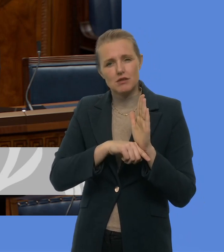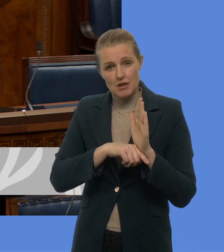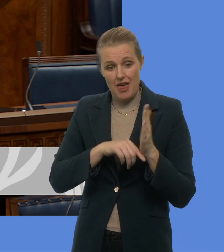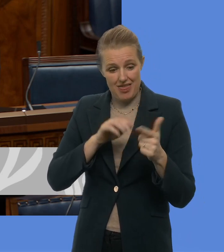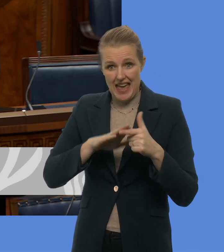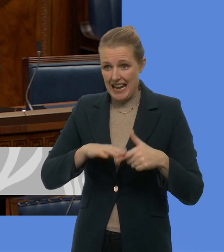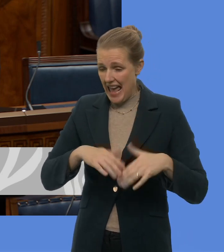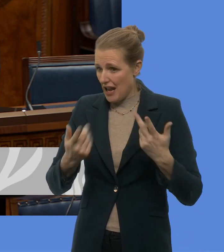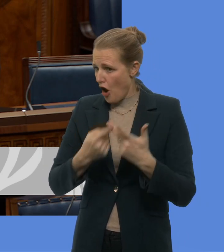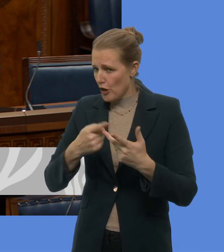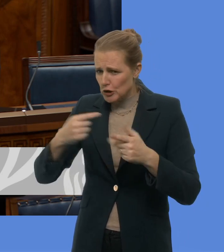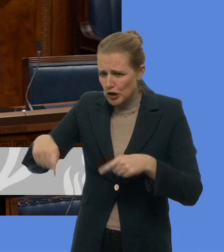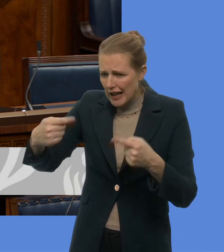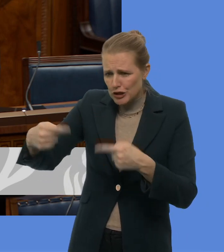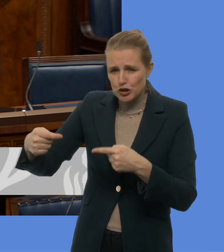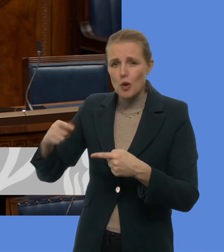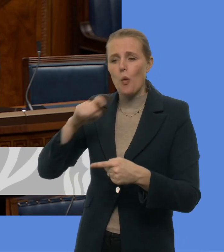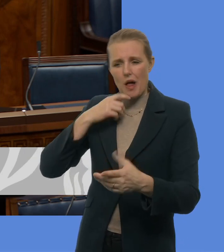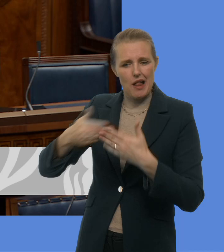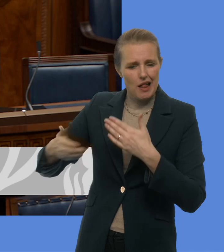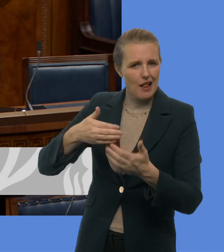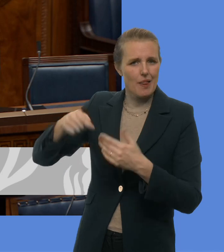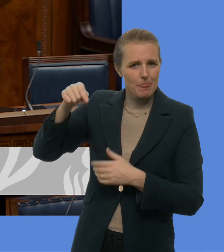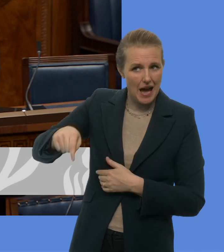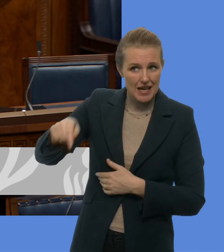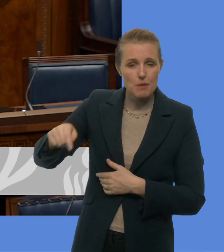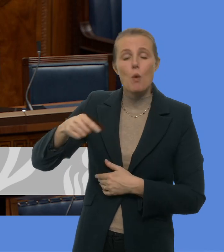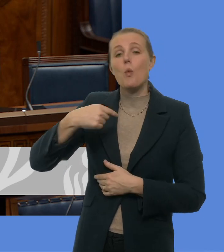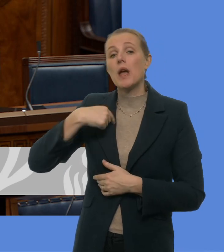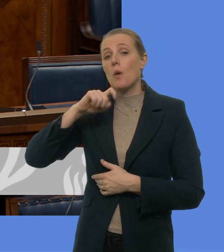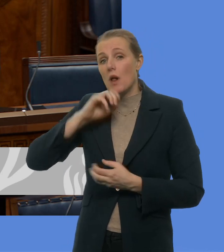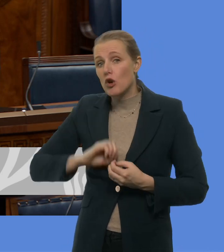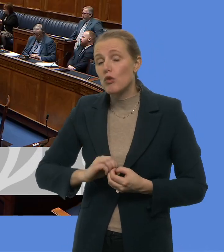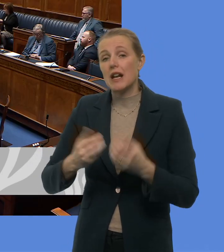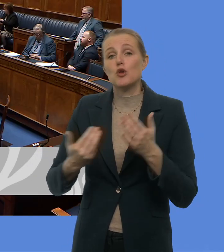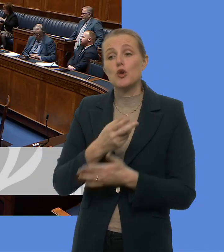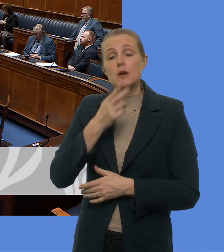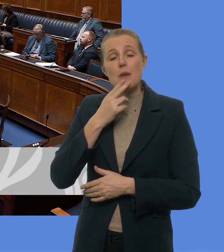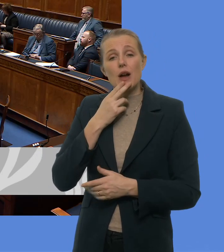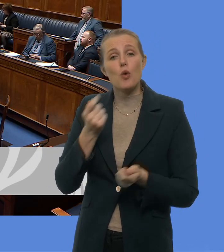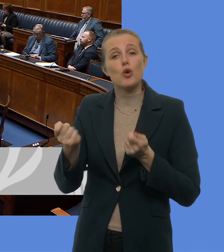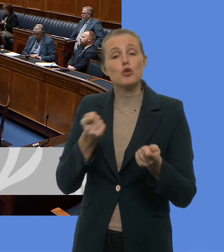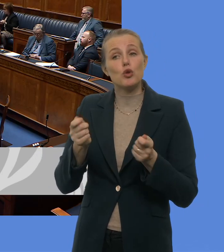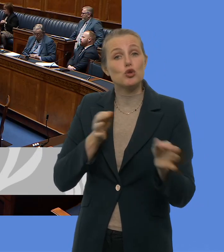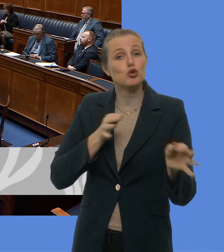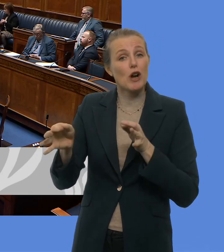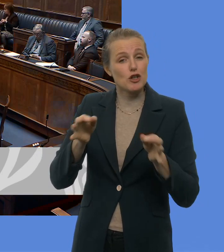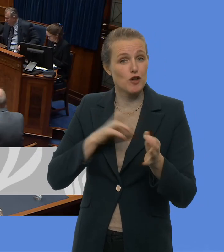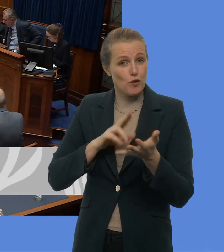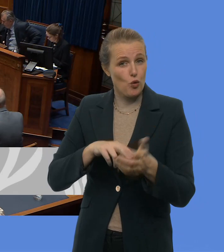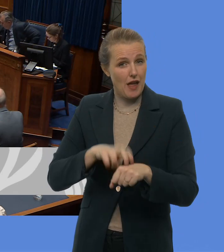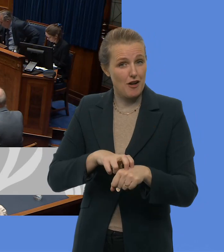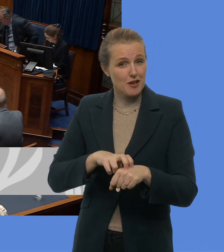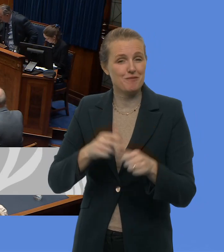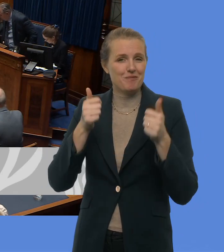remaining challenges, which will be the focus of a new tobacco control strategy for Northern Ireland. That draws to a